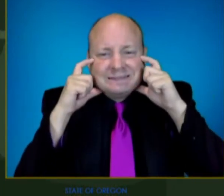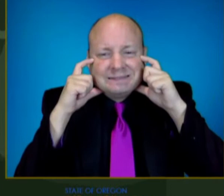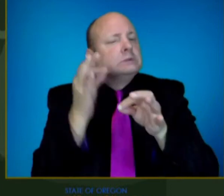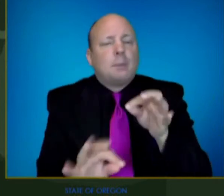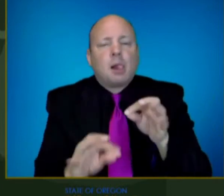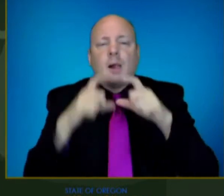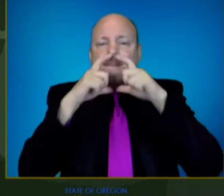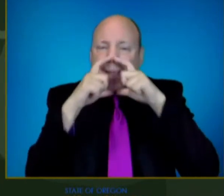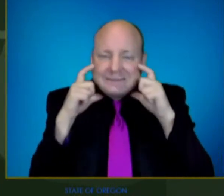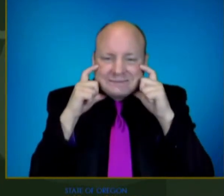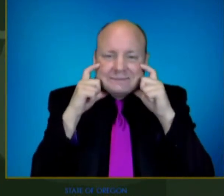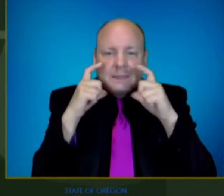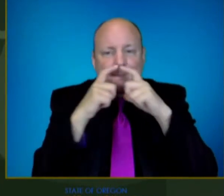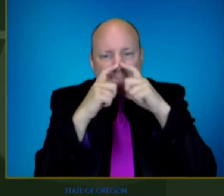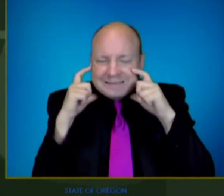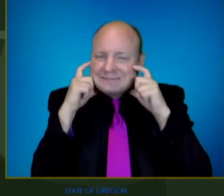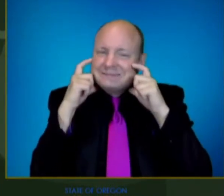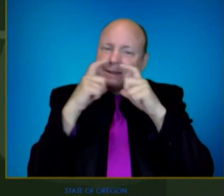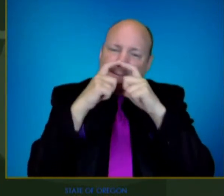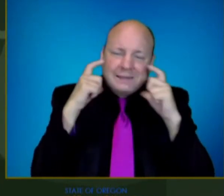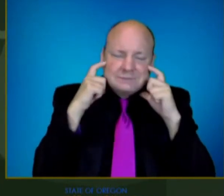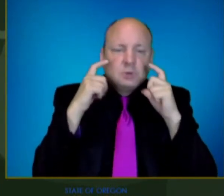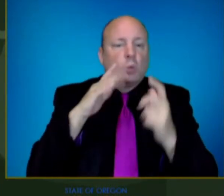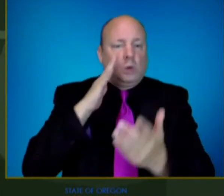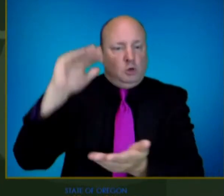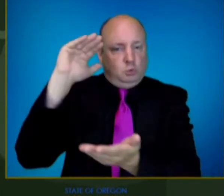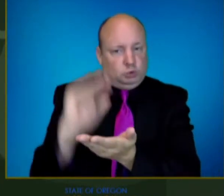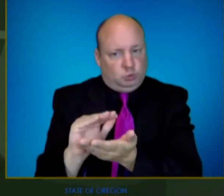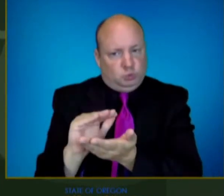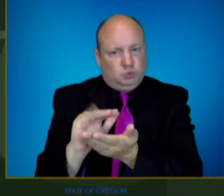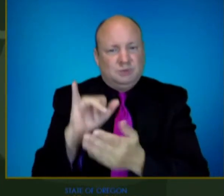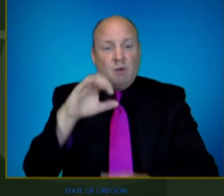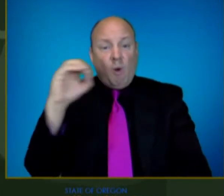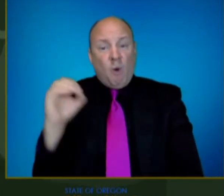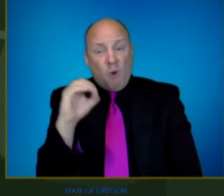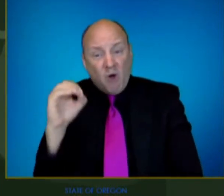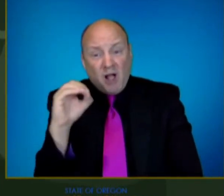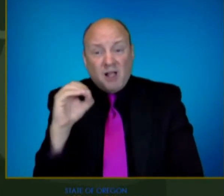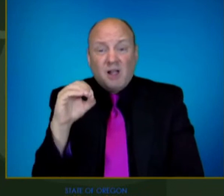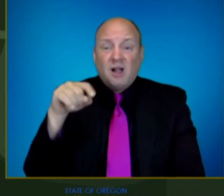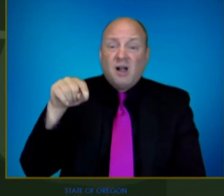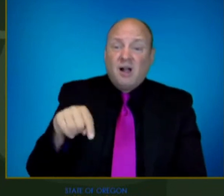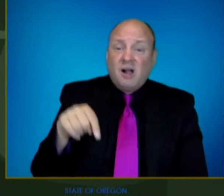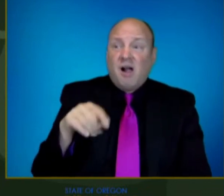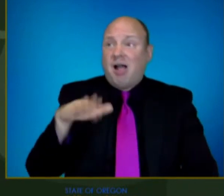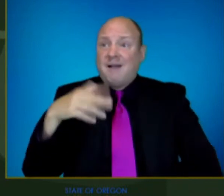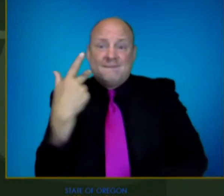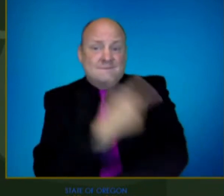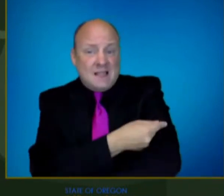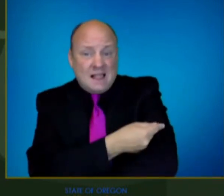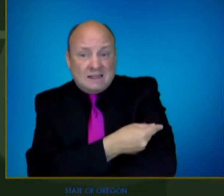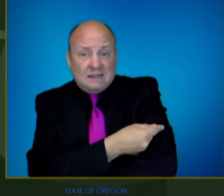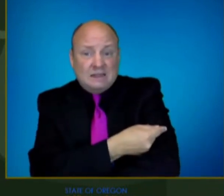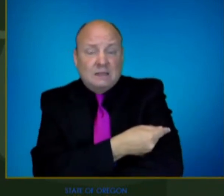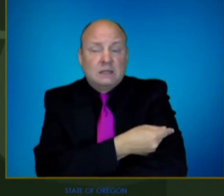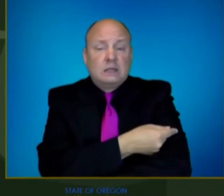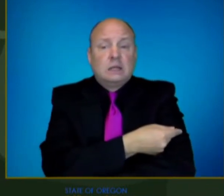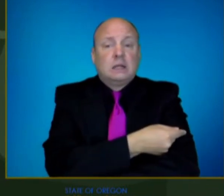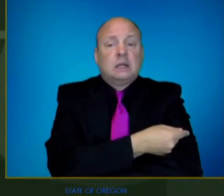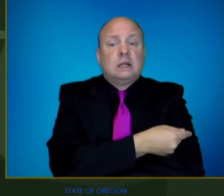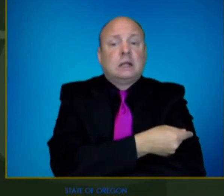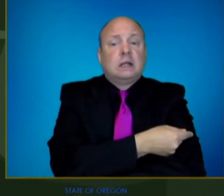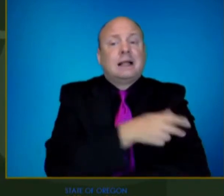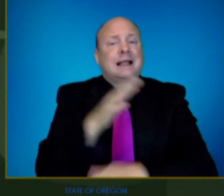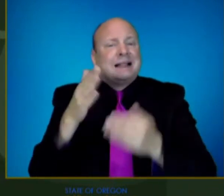slow the spread. In addition, for Oregonians who haven't gotten the vaccine, it is accessible, not